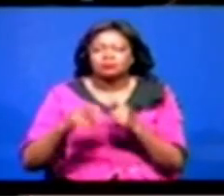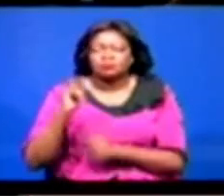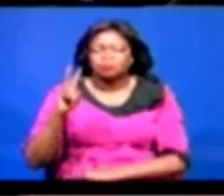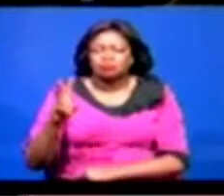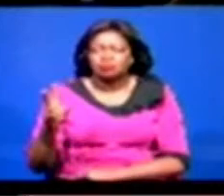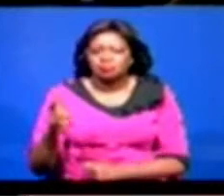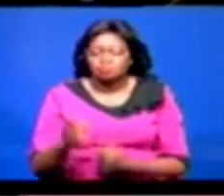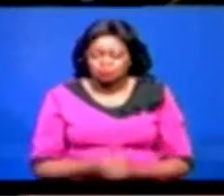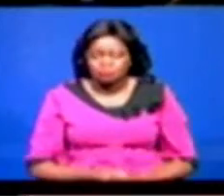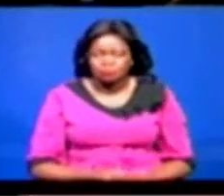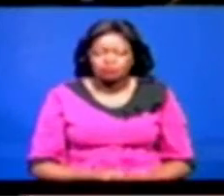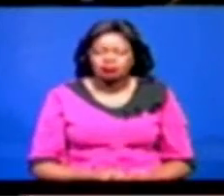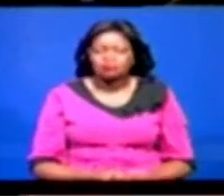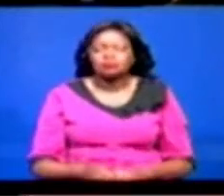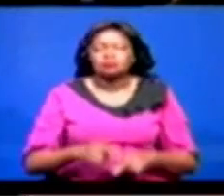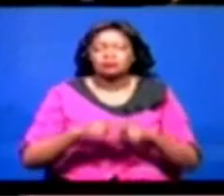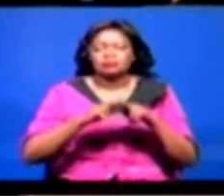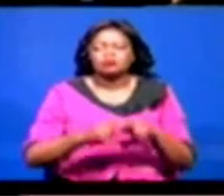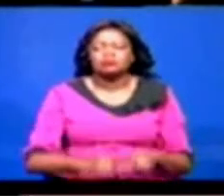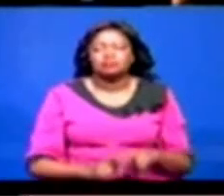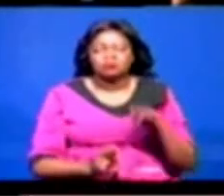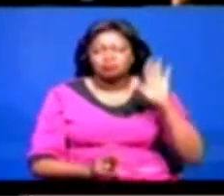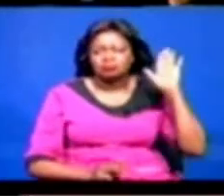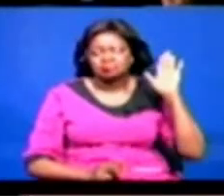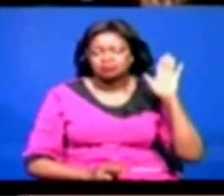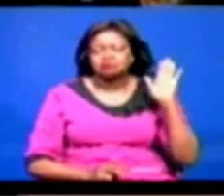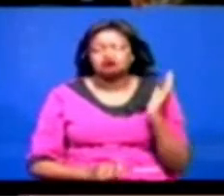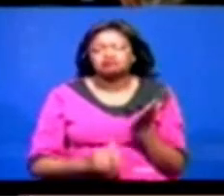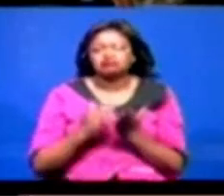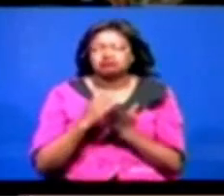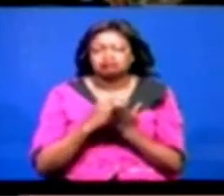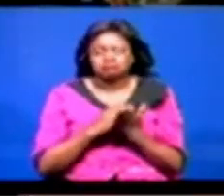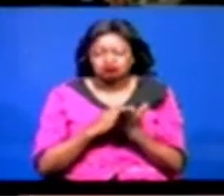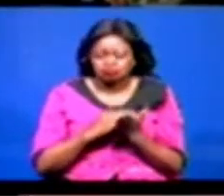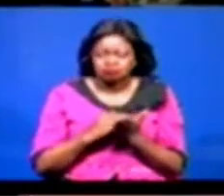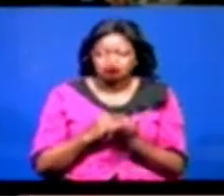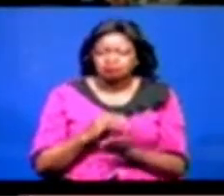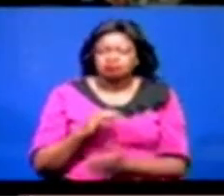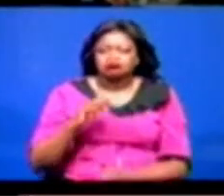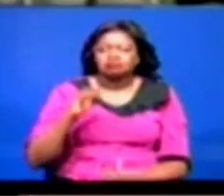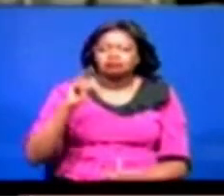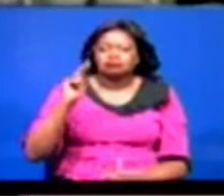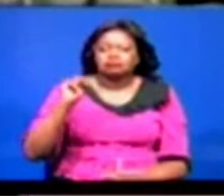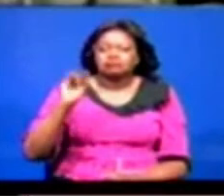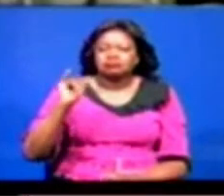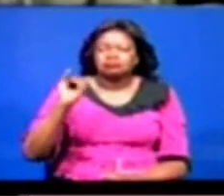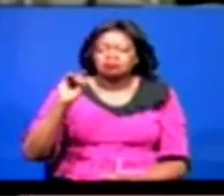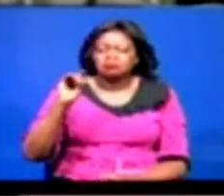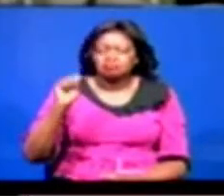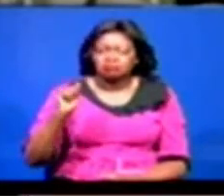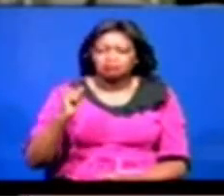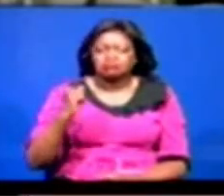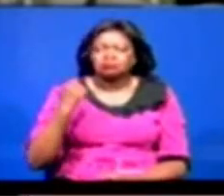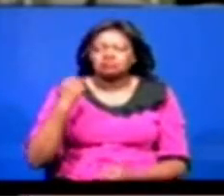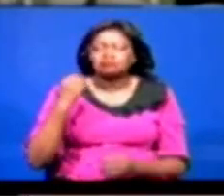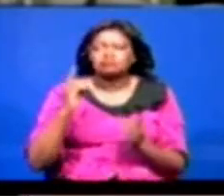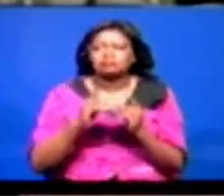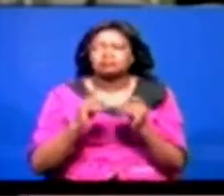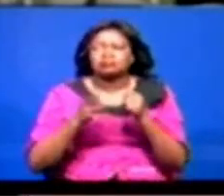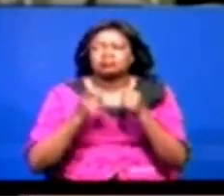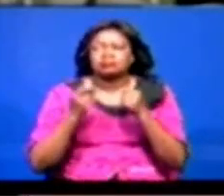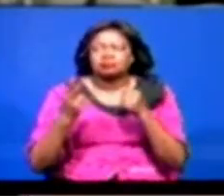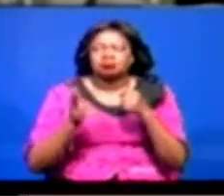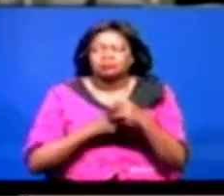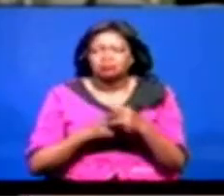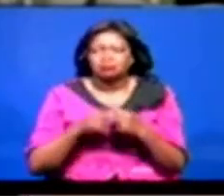I rely on the affidavit of Juan Martin Wachira Nyaga, dated the 27th of August